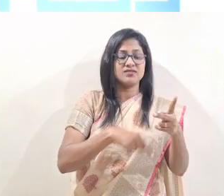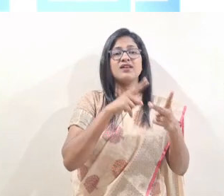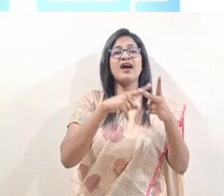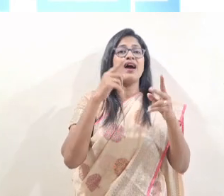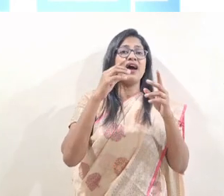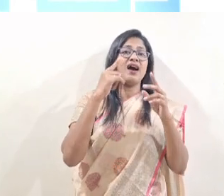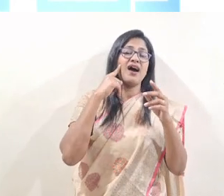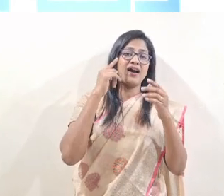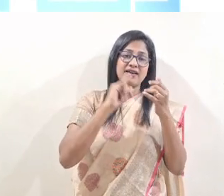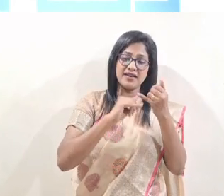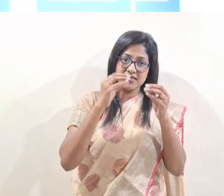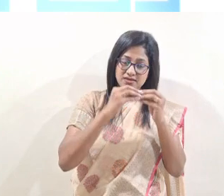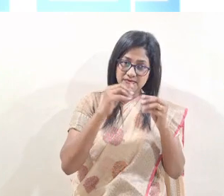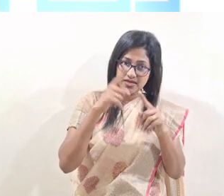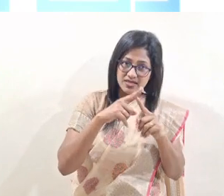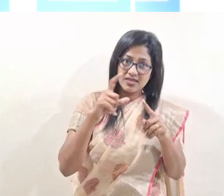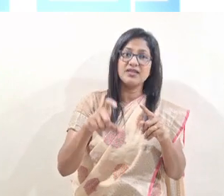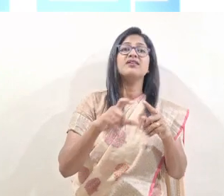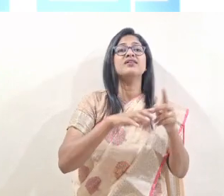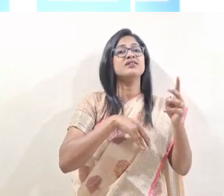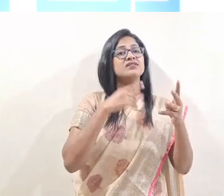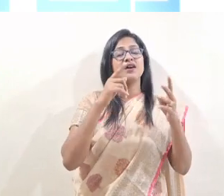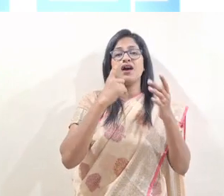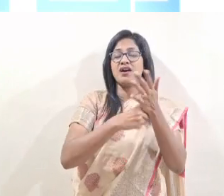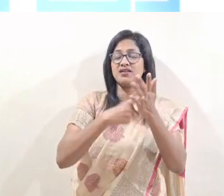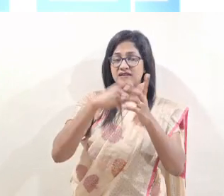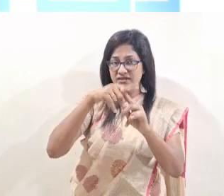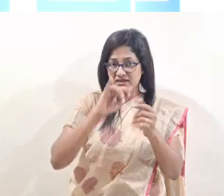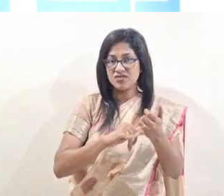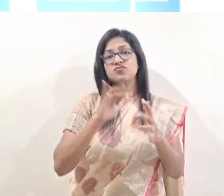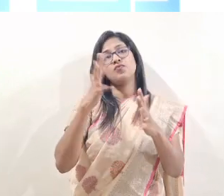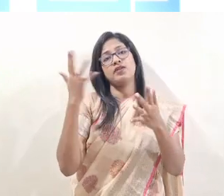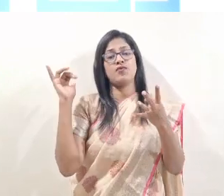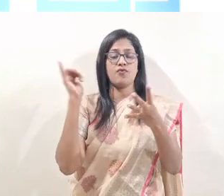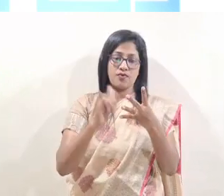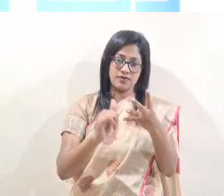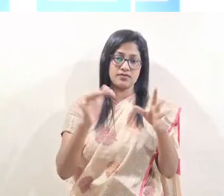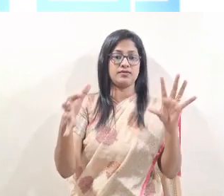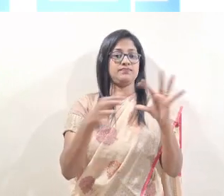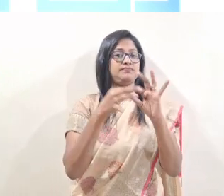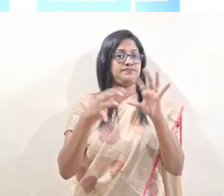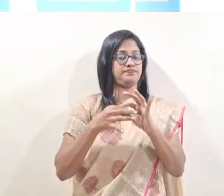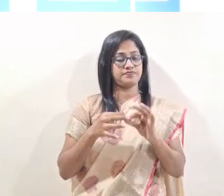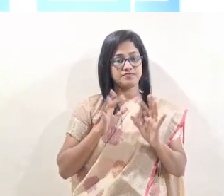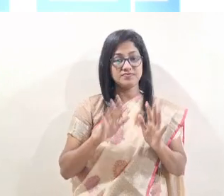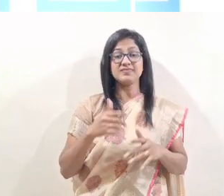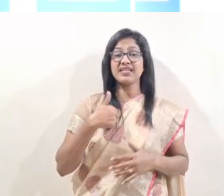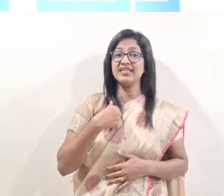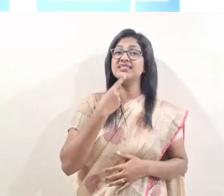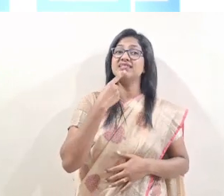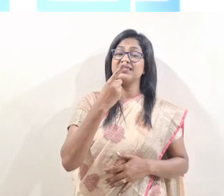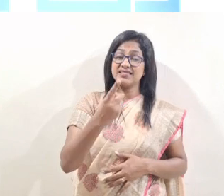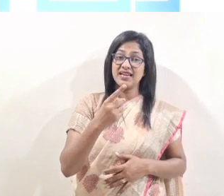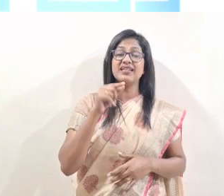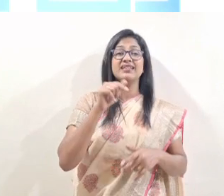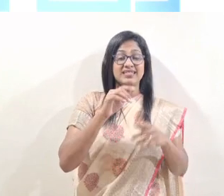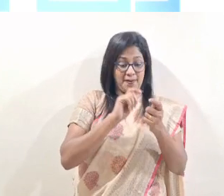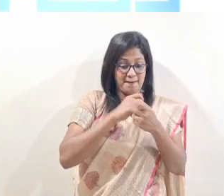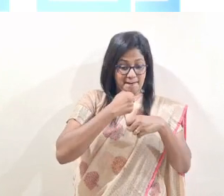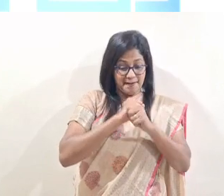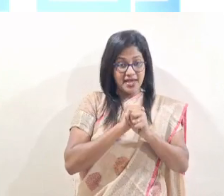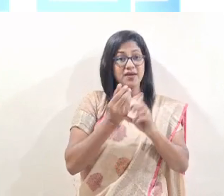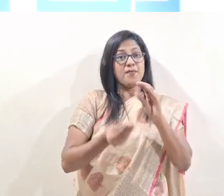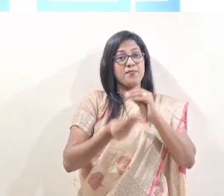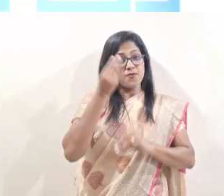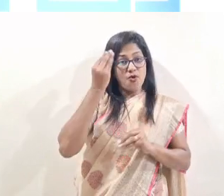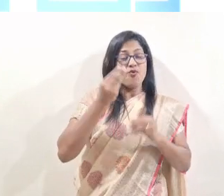with RRTS, and with airport also. So I would also say that creating more and more